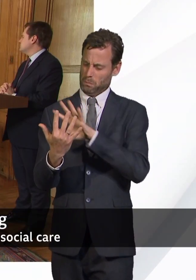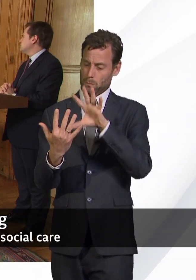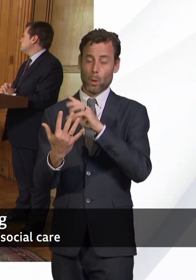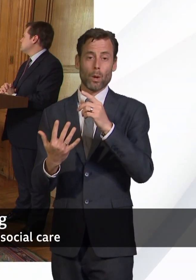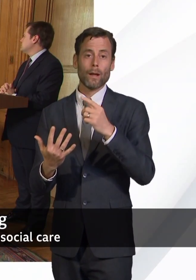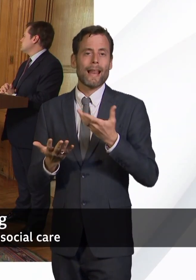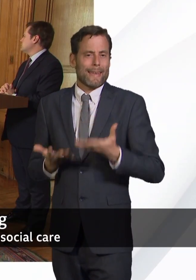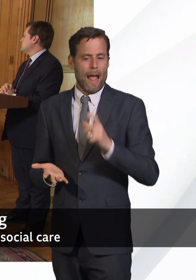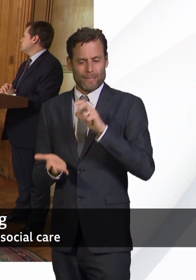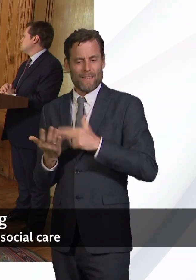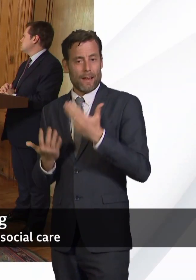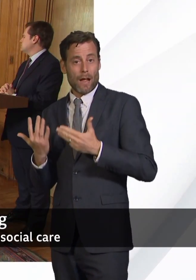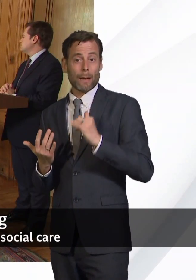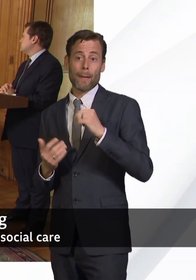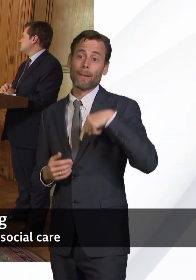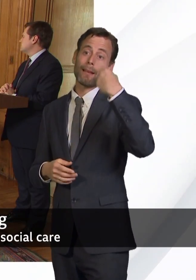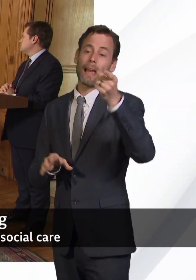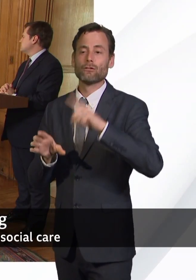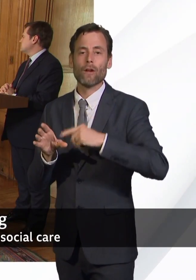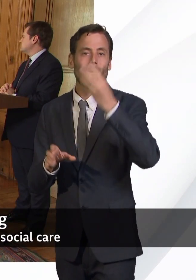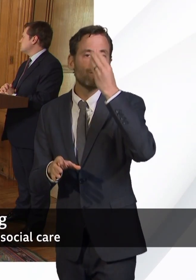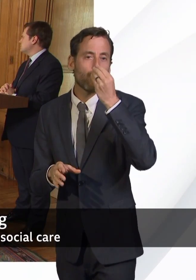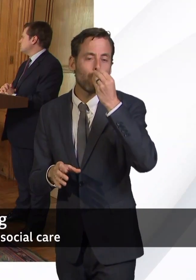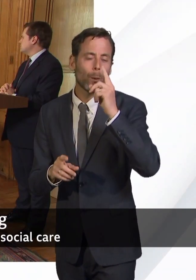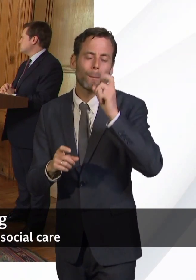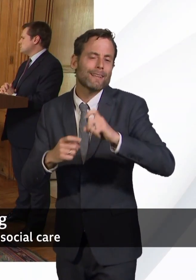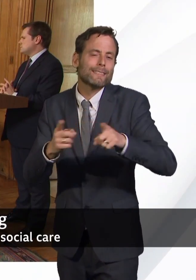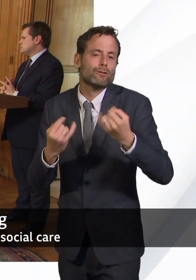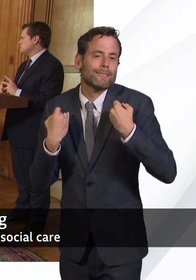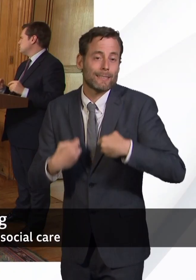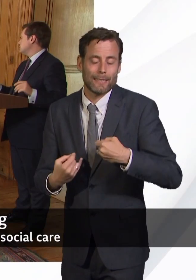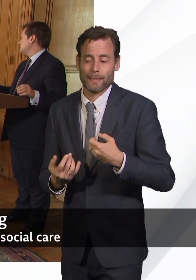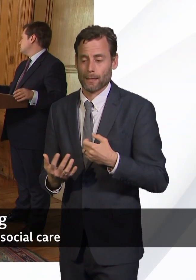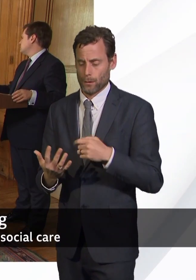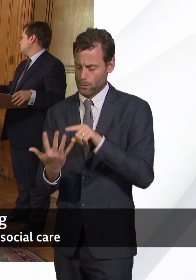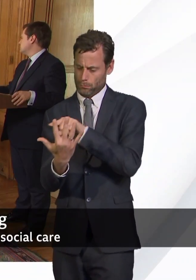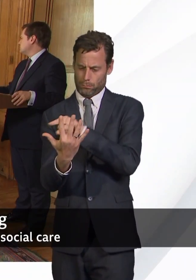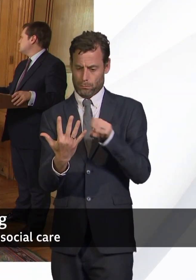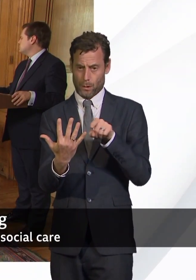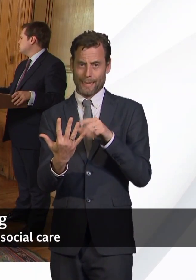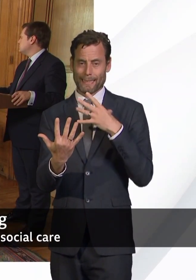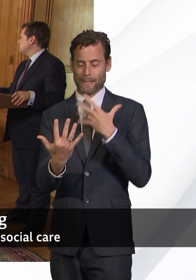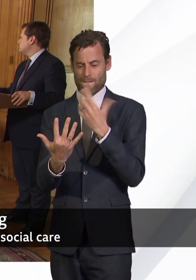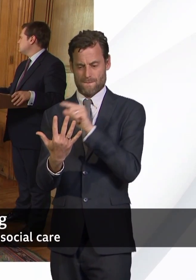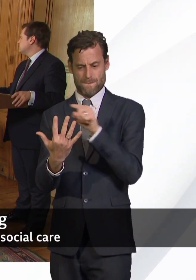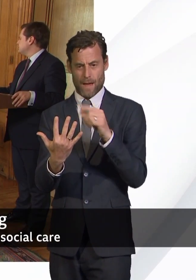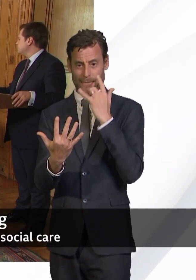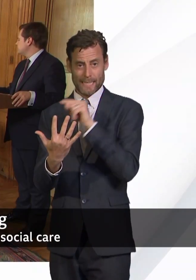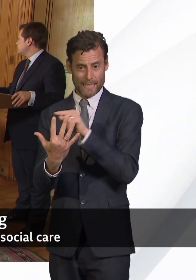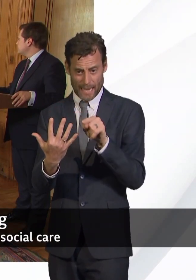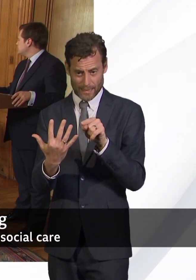another year, then it's easier to understand what the proportion of illness is in that care home.